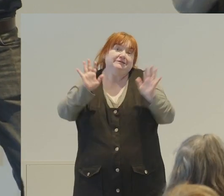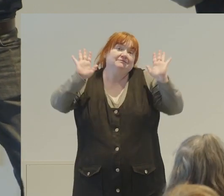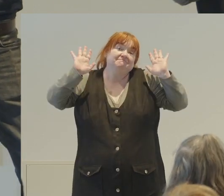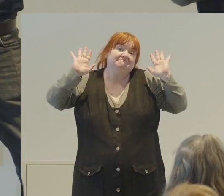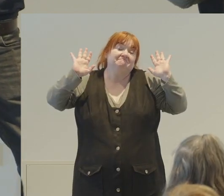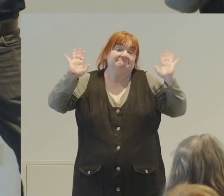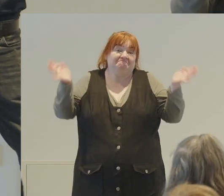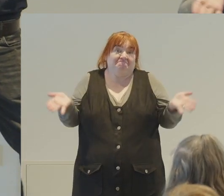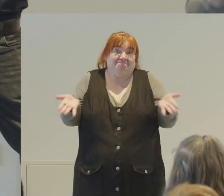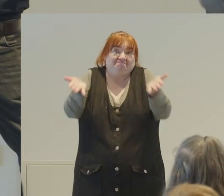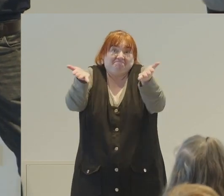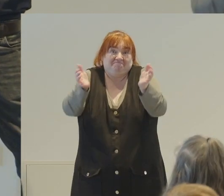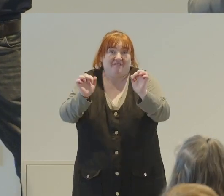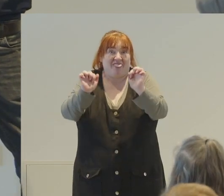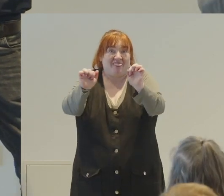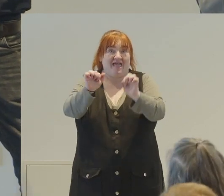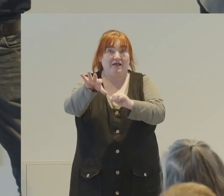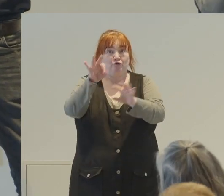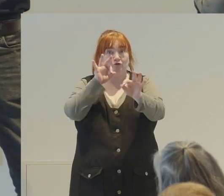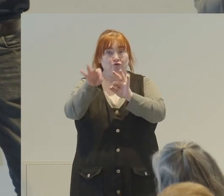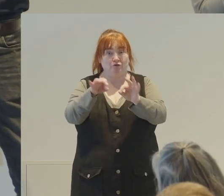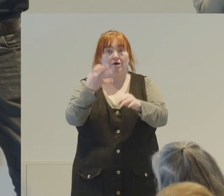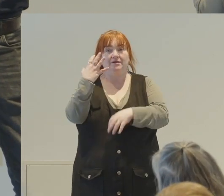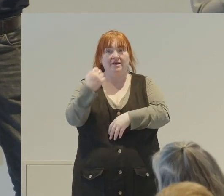back and say it's your choice. And